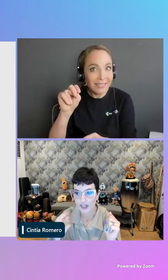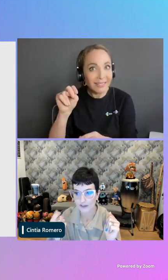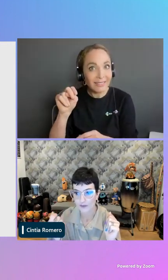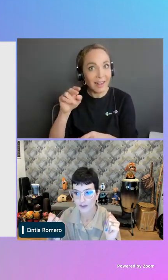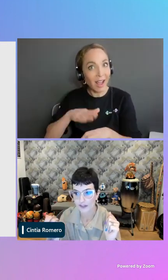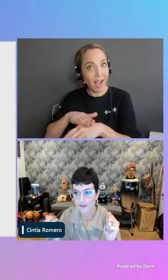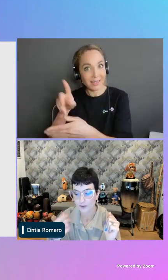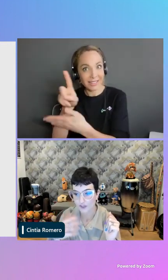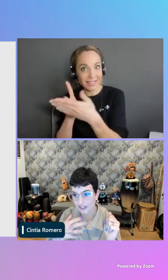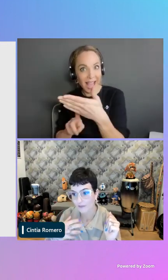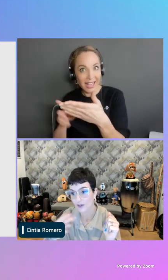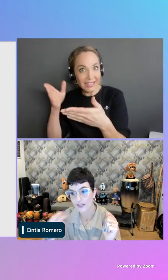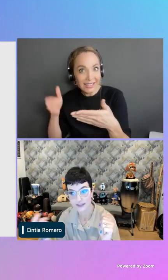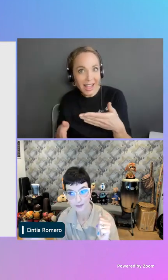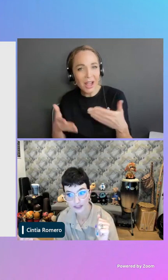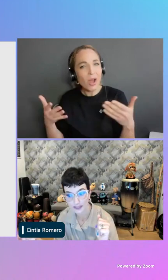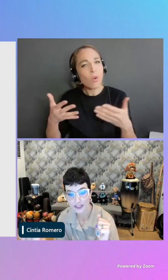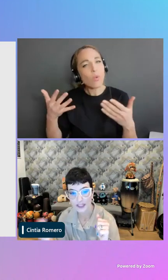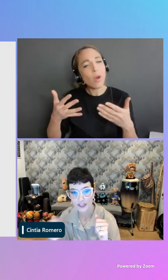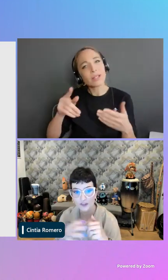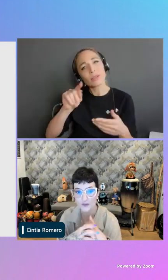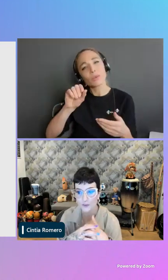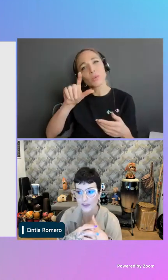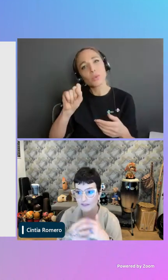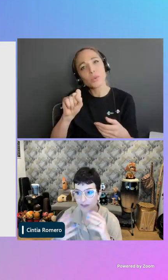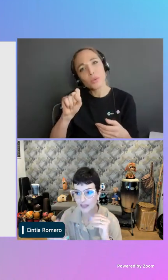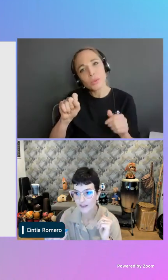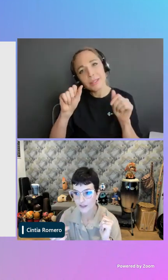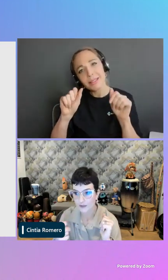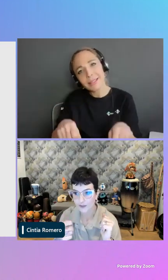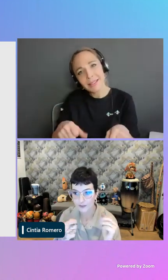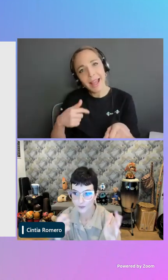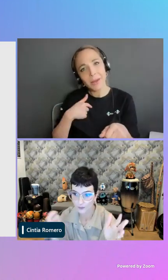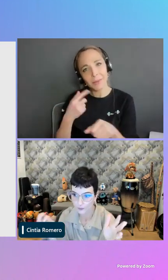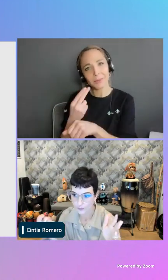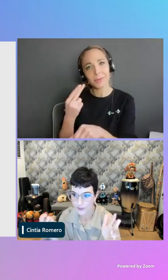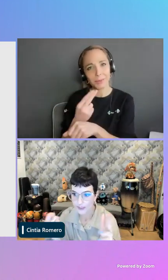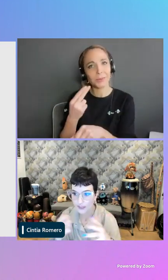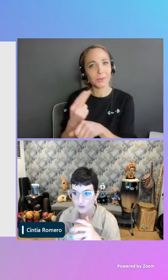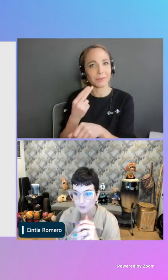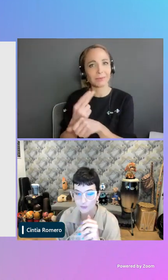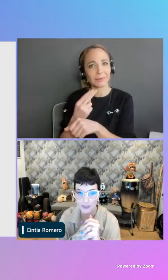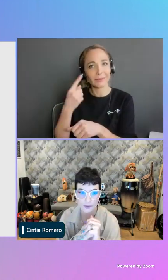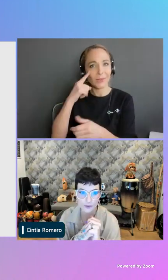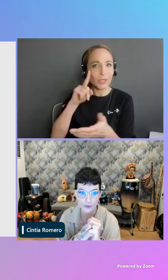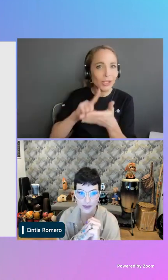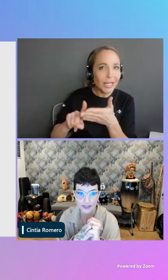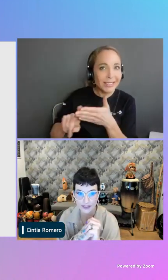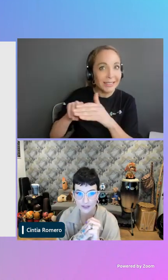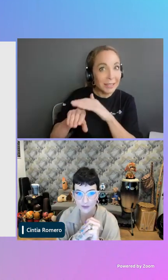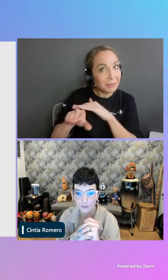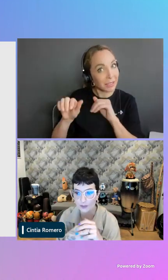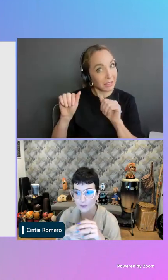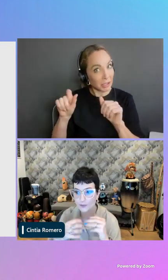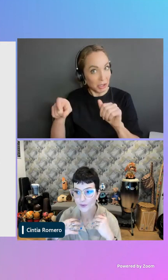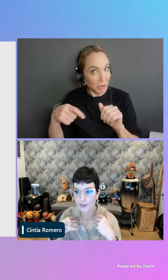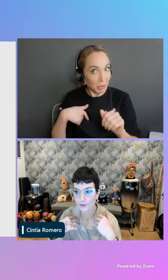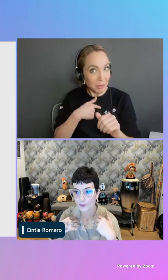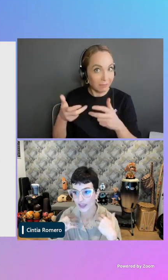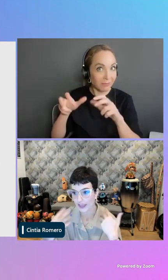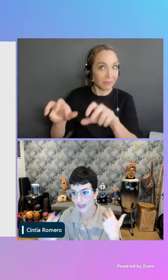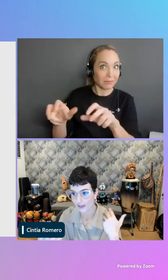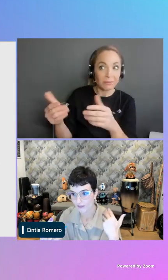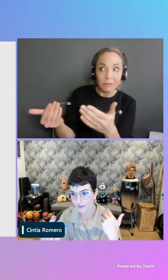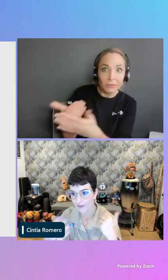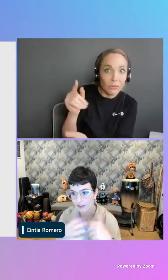for checking for accessibility? Should we invest on new tools? Should we do training? What do